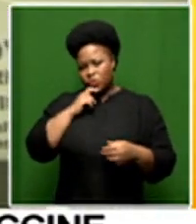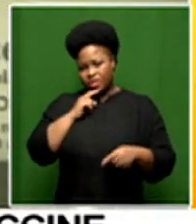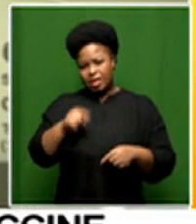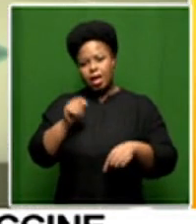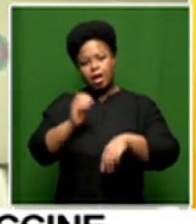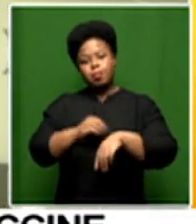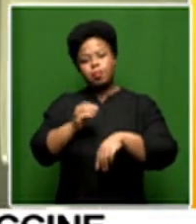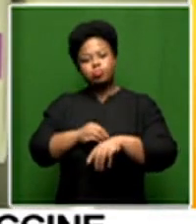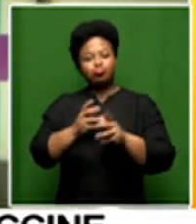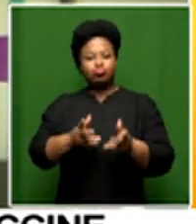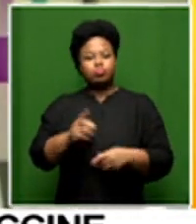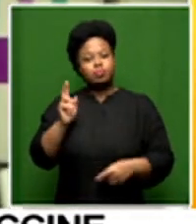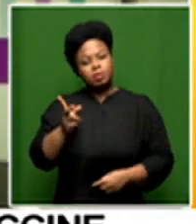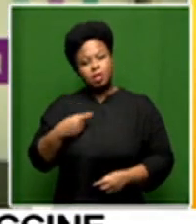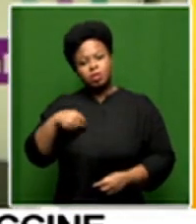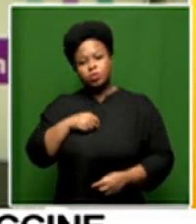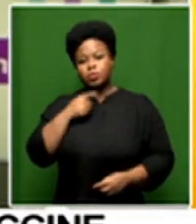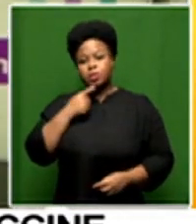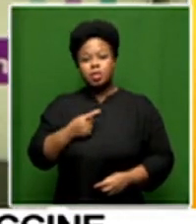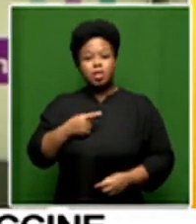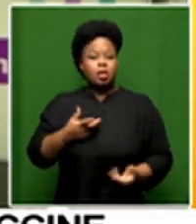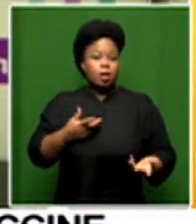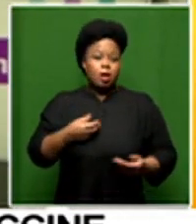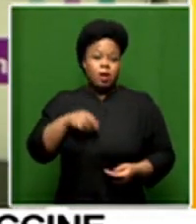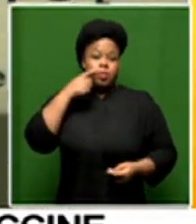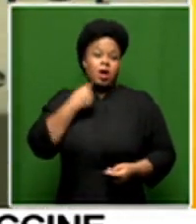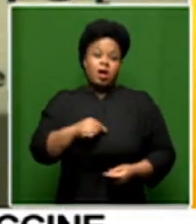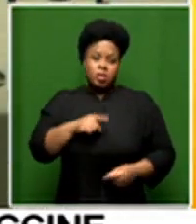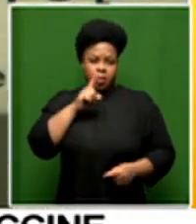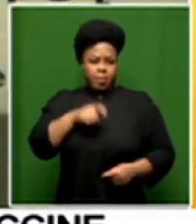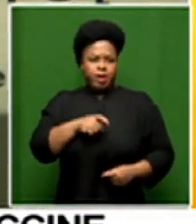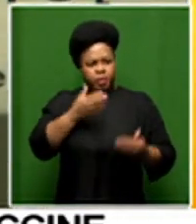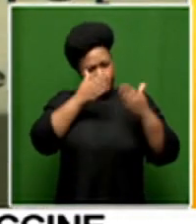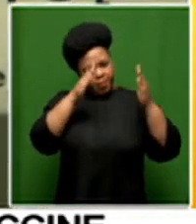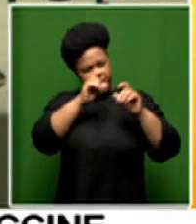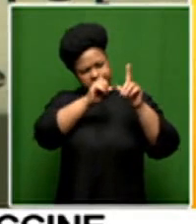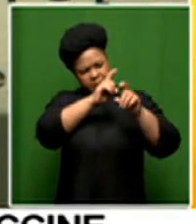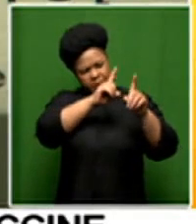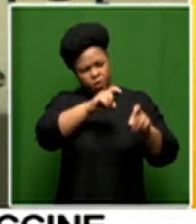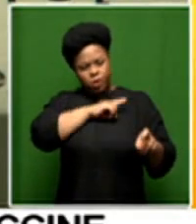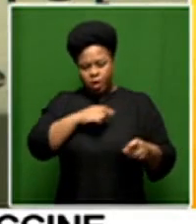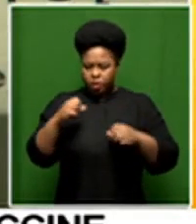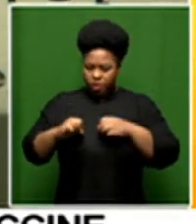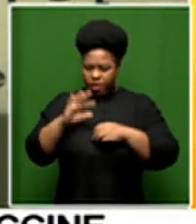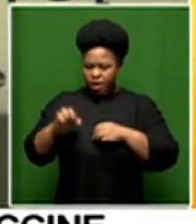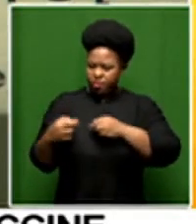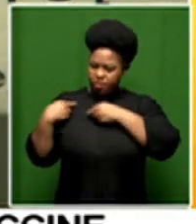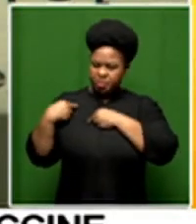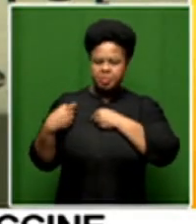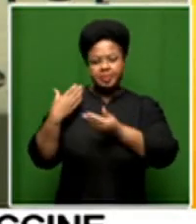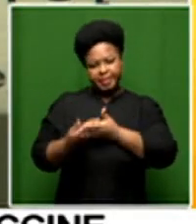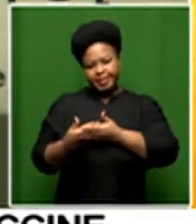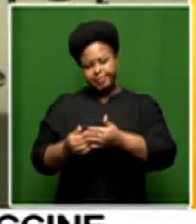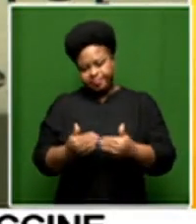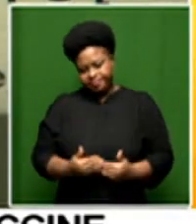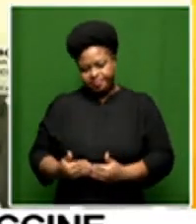issue is. And we are also saying that Russia must be open to that scrutiny, because South Africa has a responsibility as well to